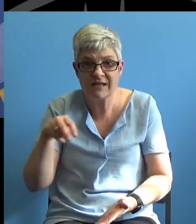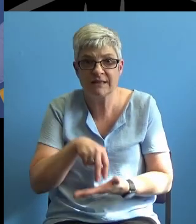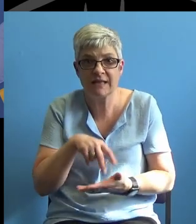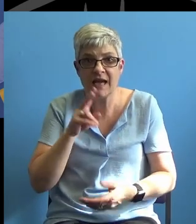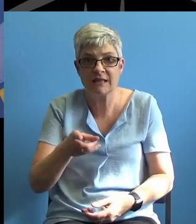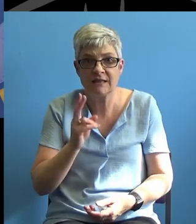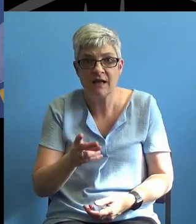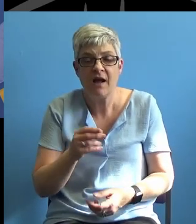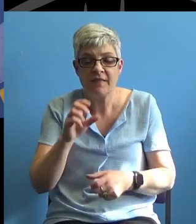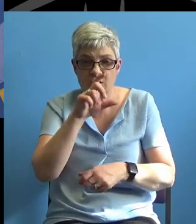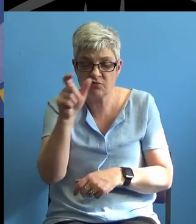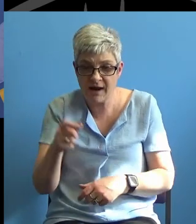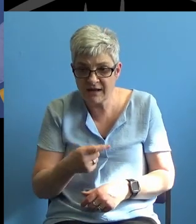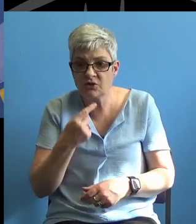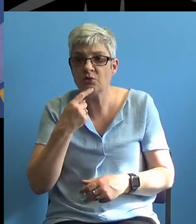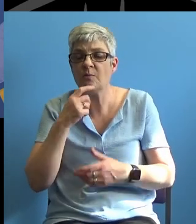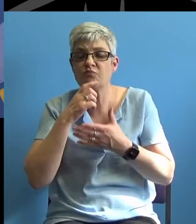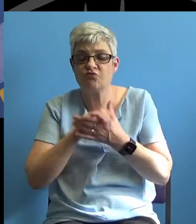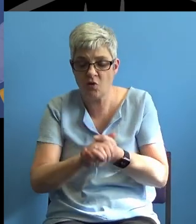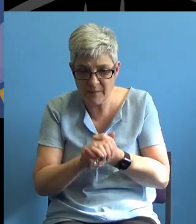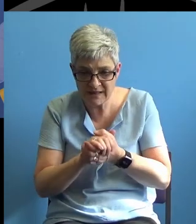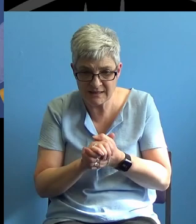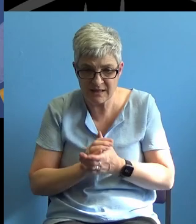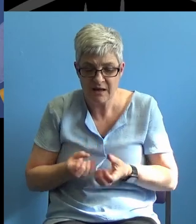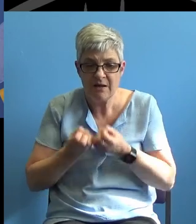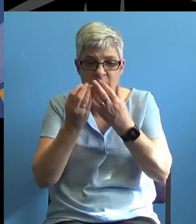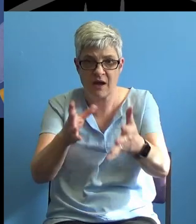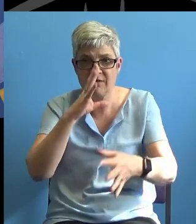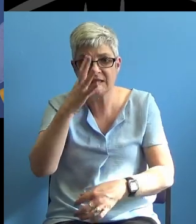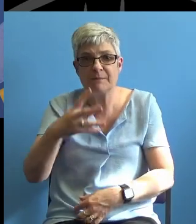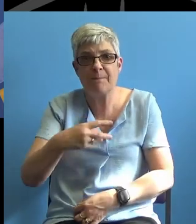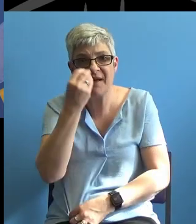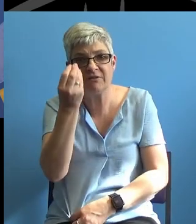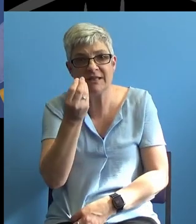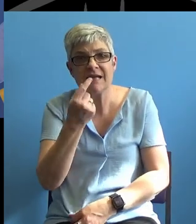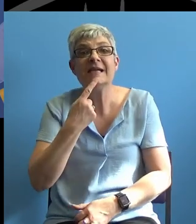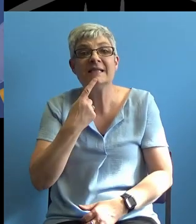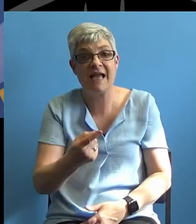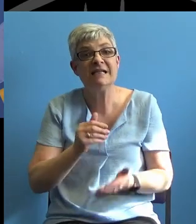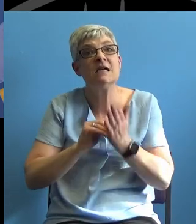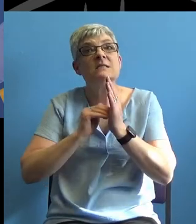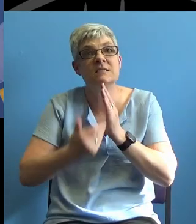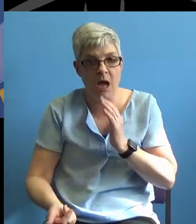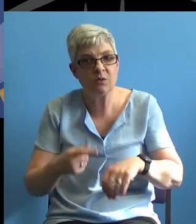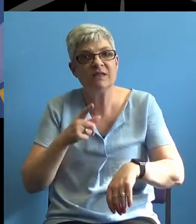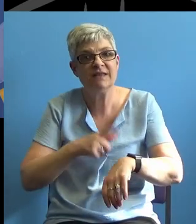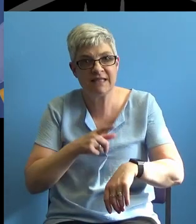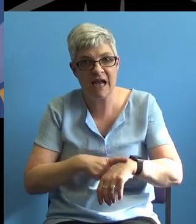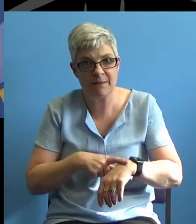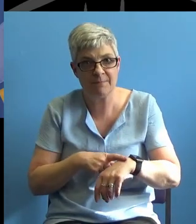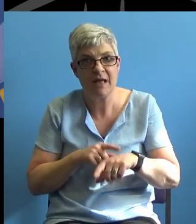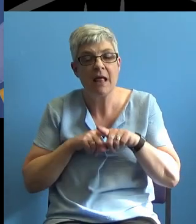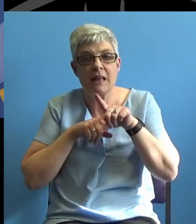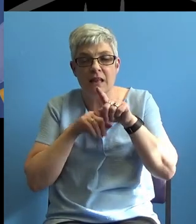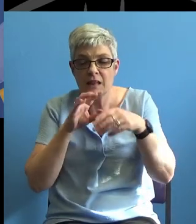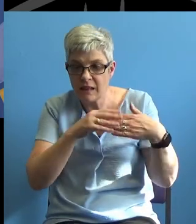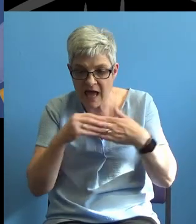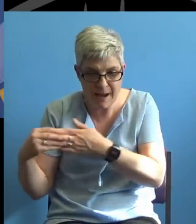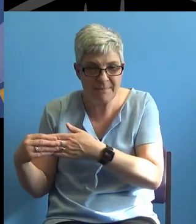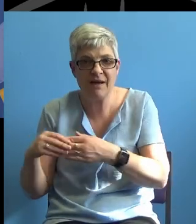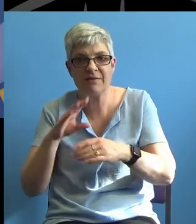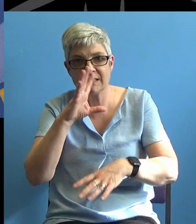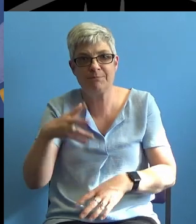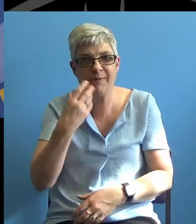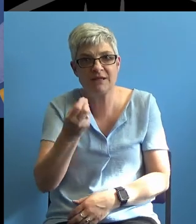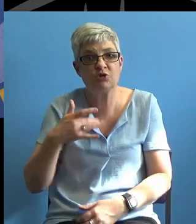The Christ who had promised to give his Holy Spirit on his people has said that now is the time, led by the Spirit,